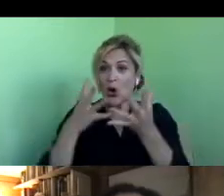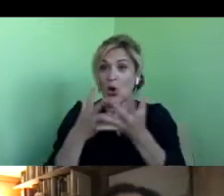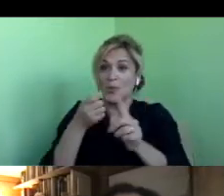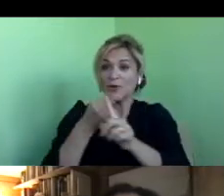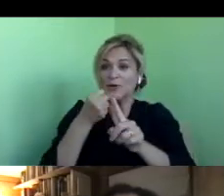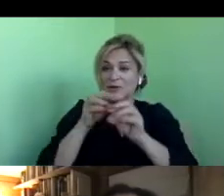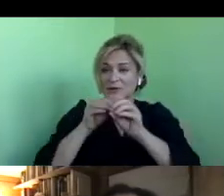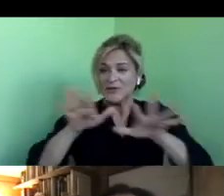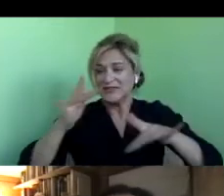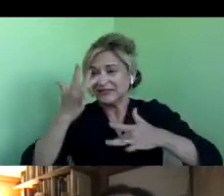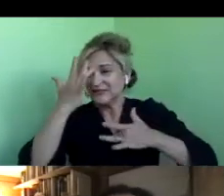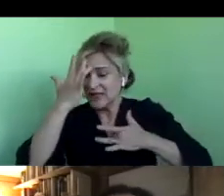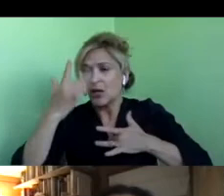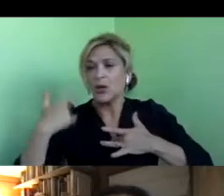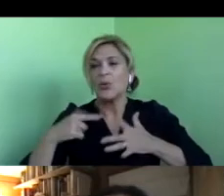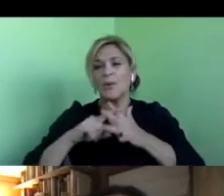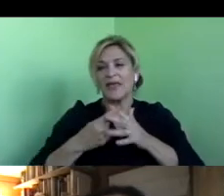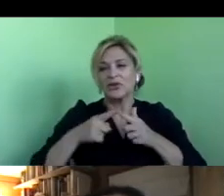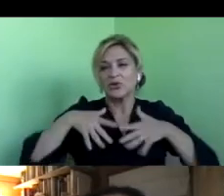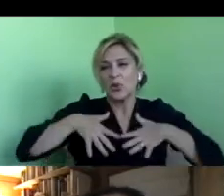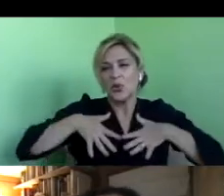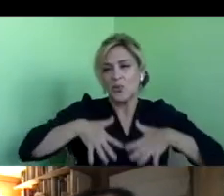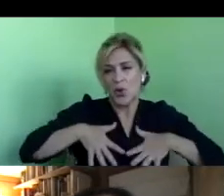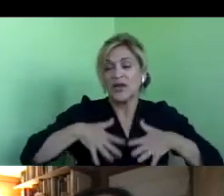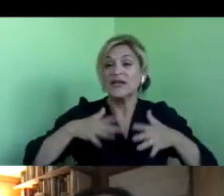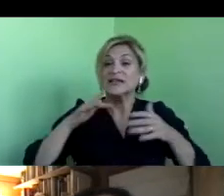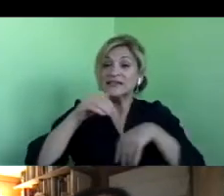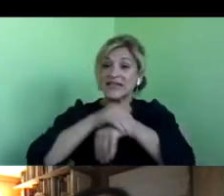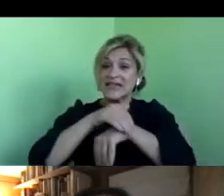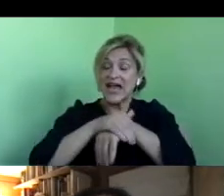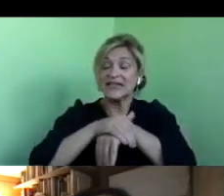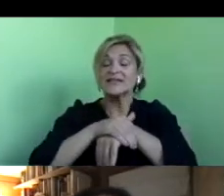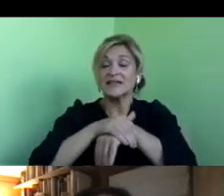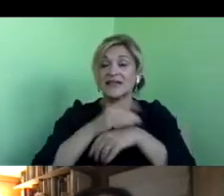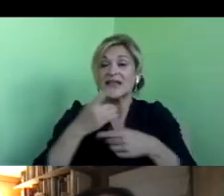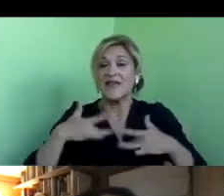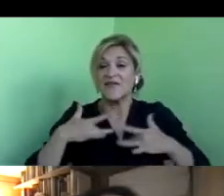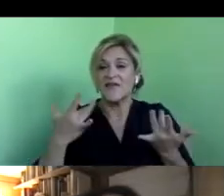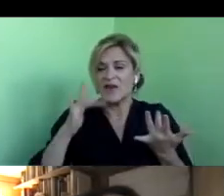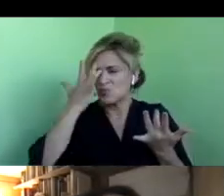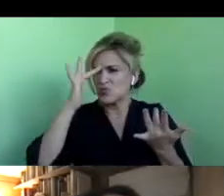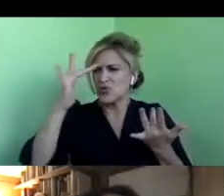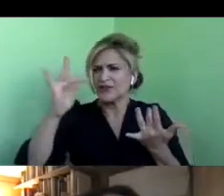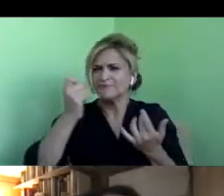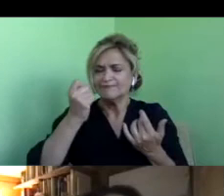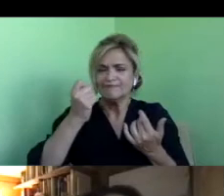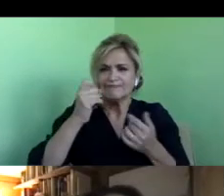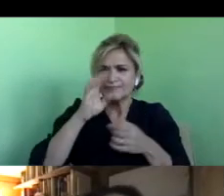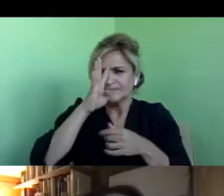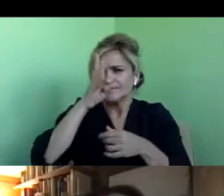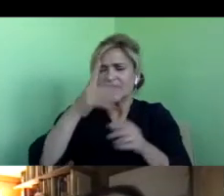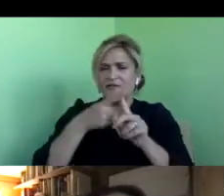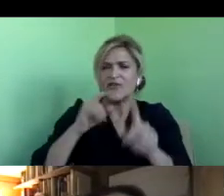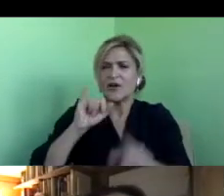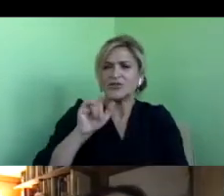mourn. Tonight's event was brilliantly conceived by Jill Cassid and our remaining chapters will foreground how